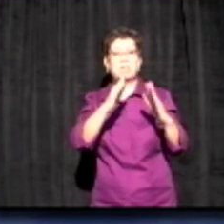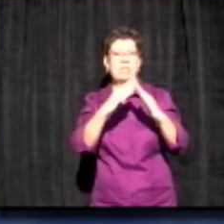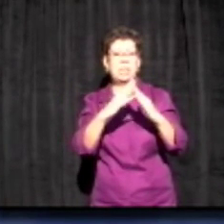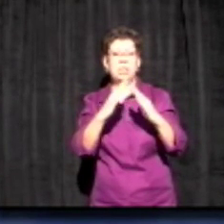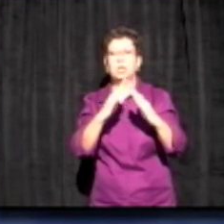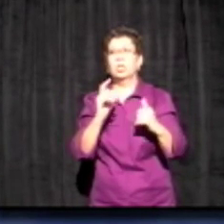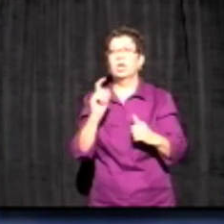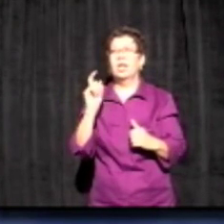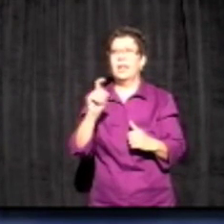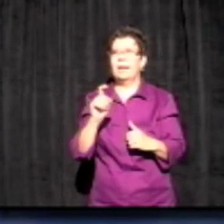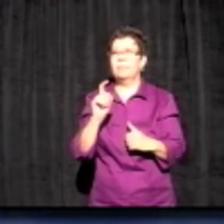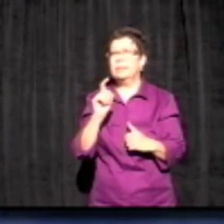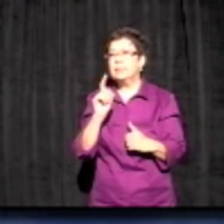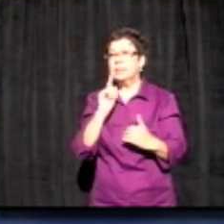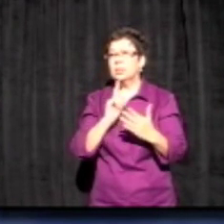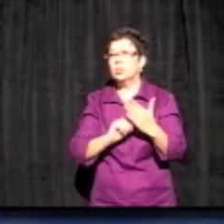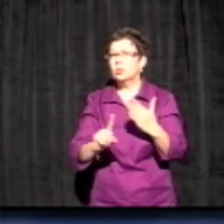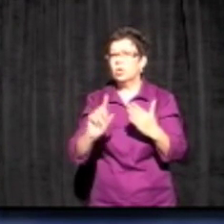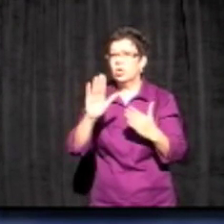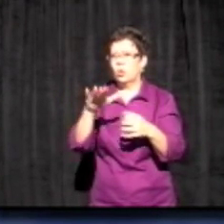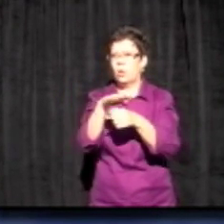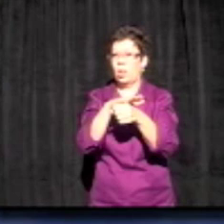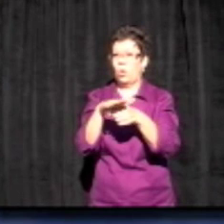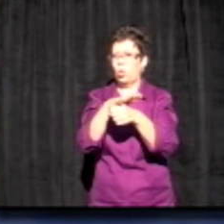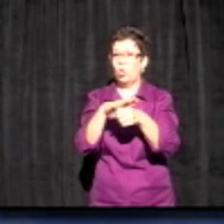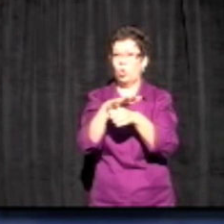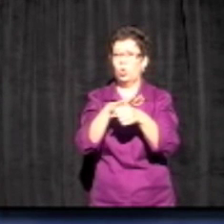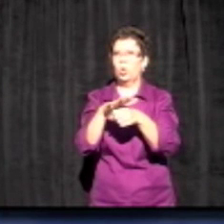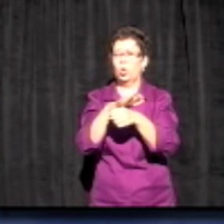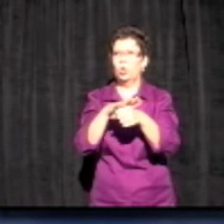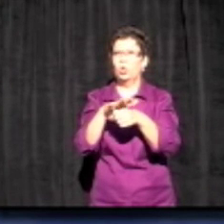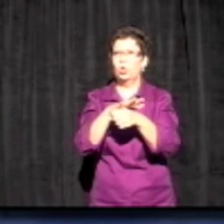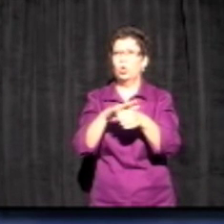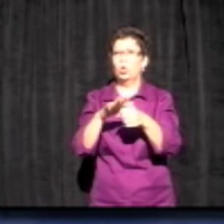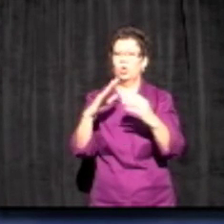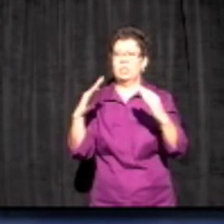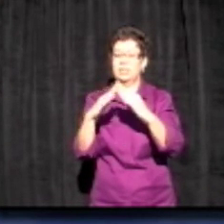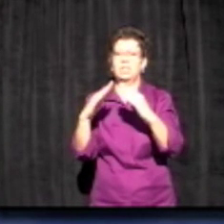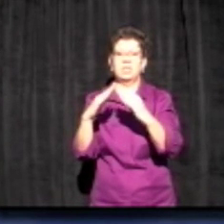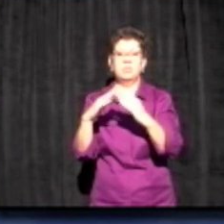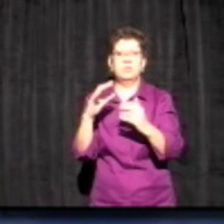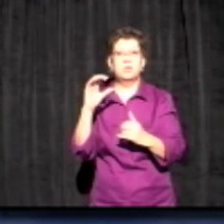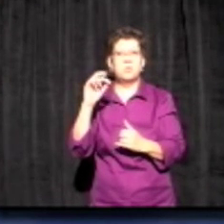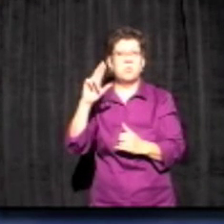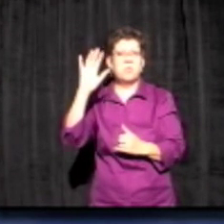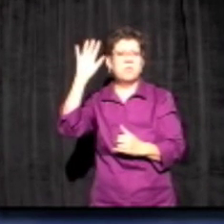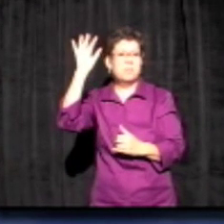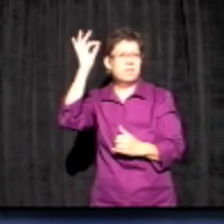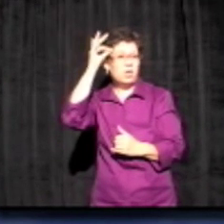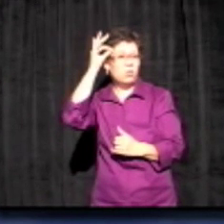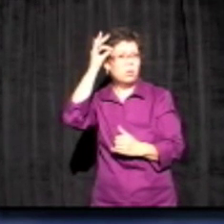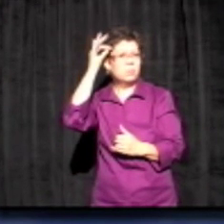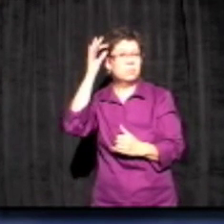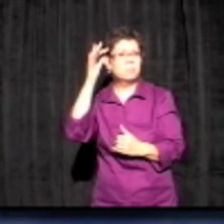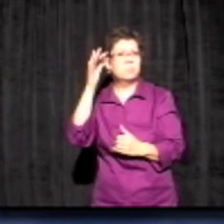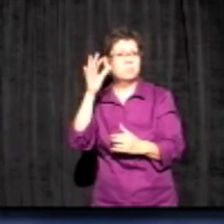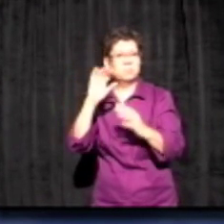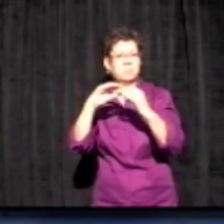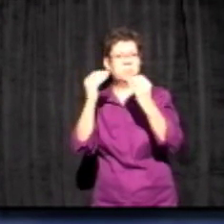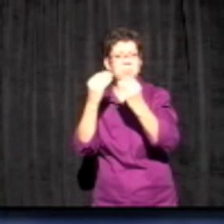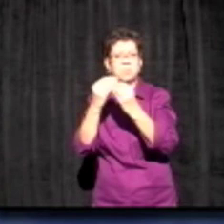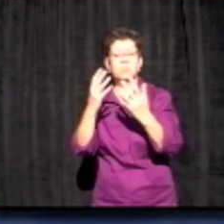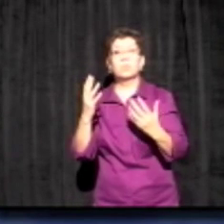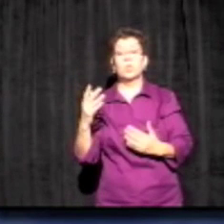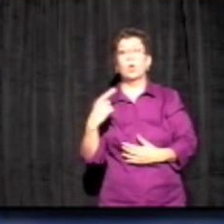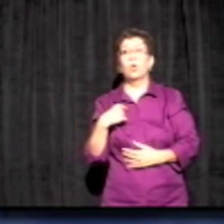and you'll have to check with your local municipal or federal organizations.